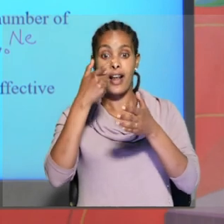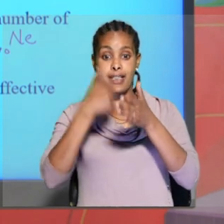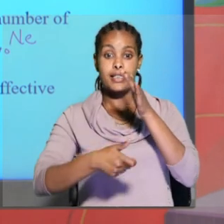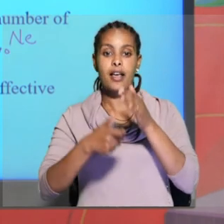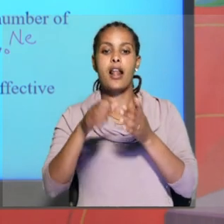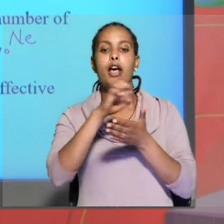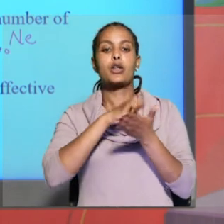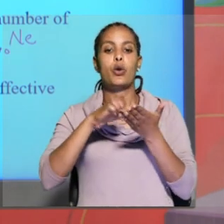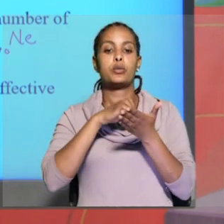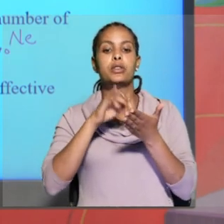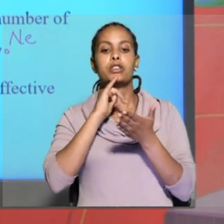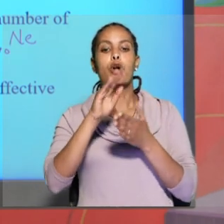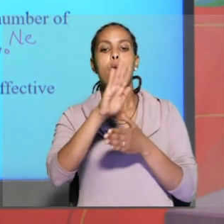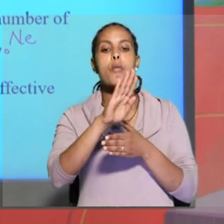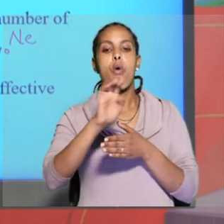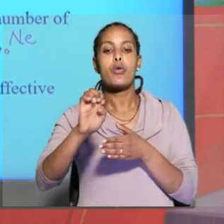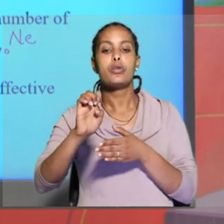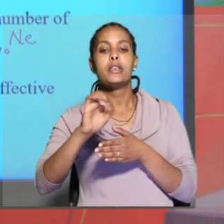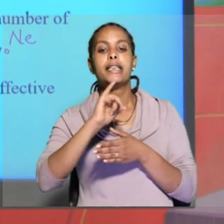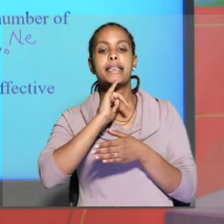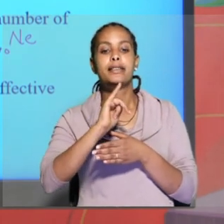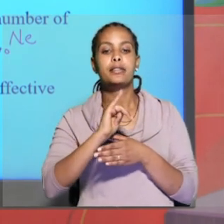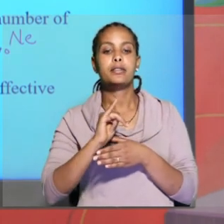electron. Electronic configuration of boron is